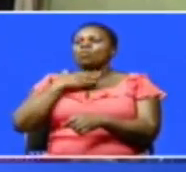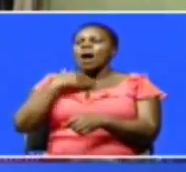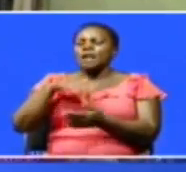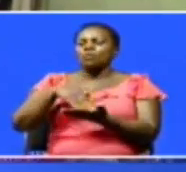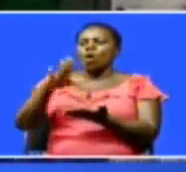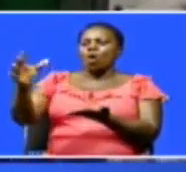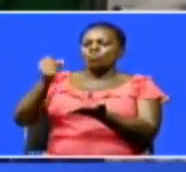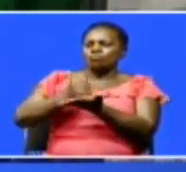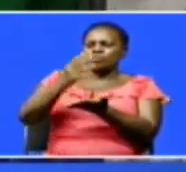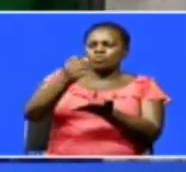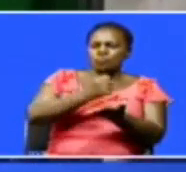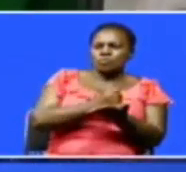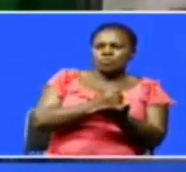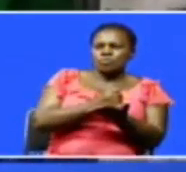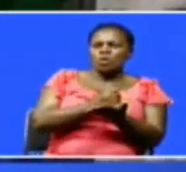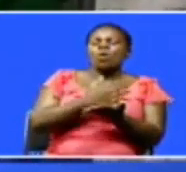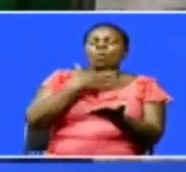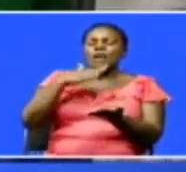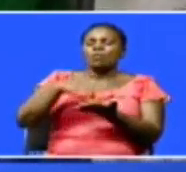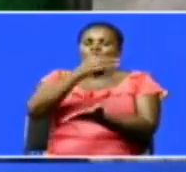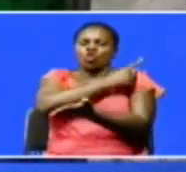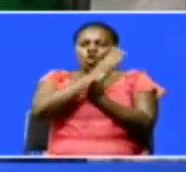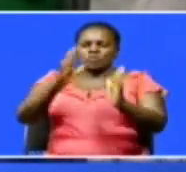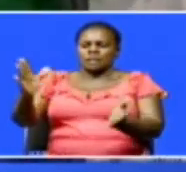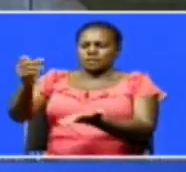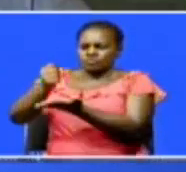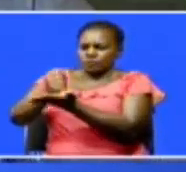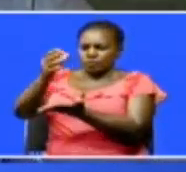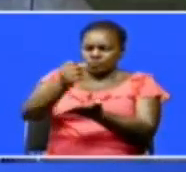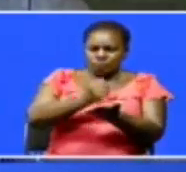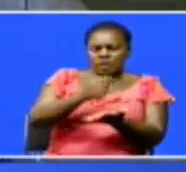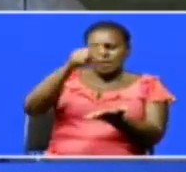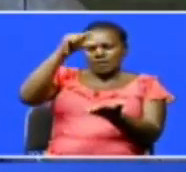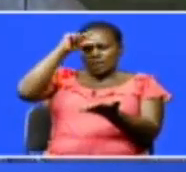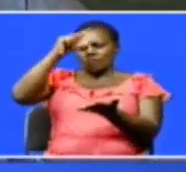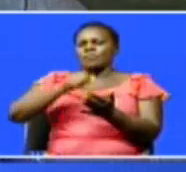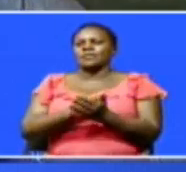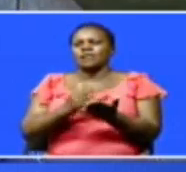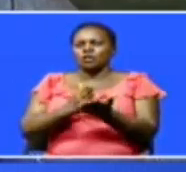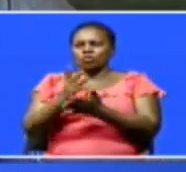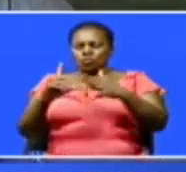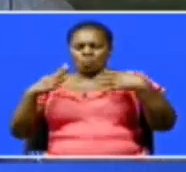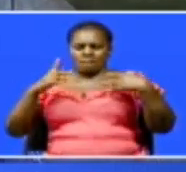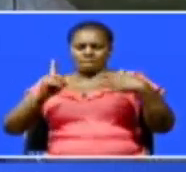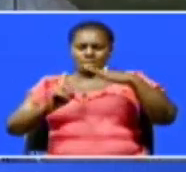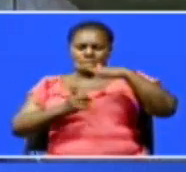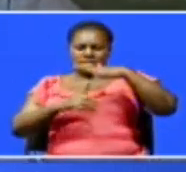more practitioners, KMPD wants more doctors employed. The government, through the Minister of